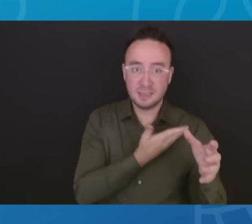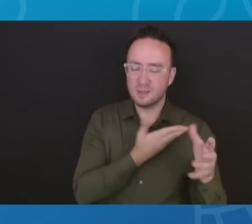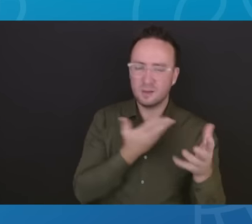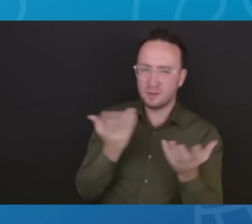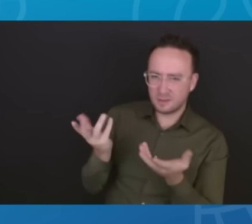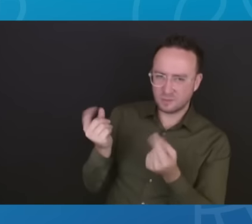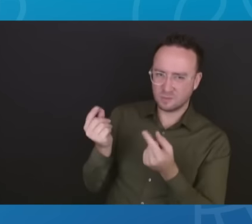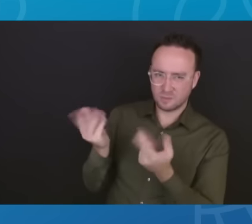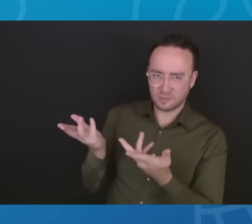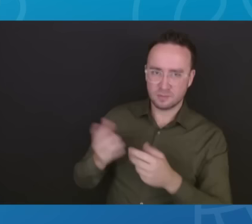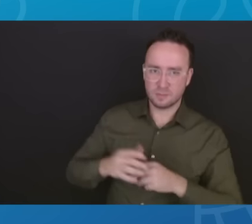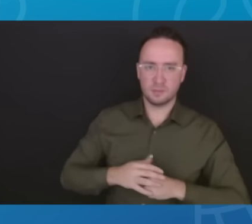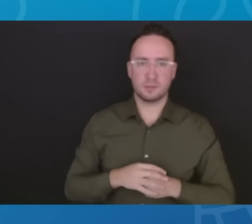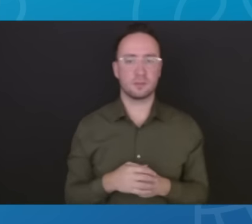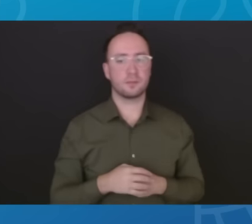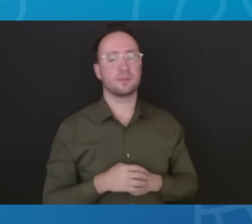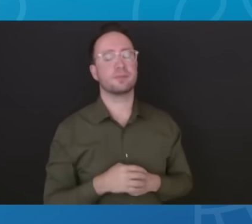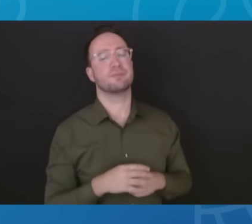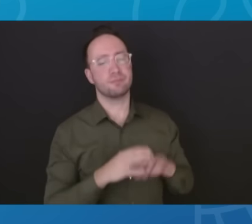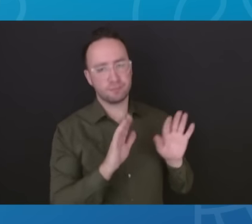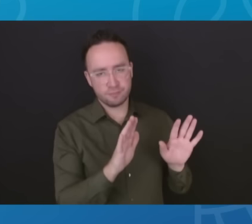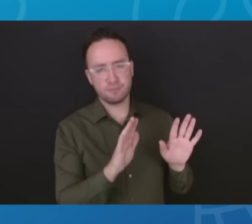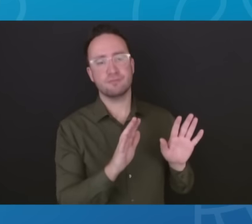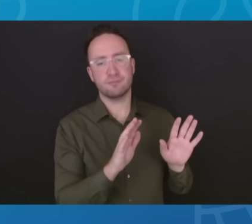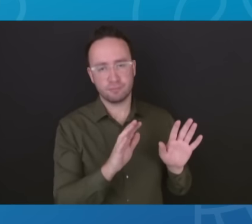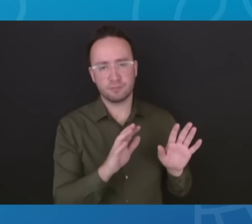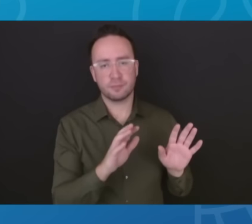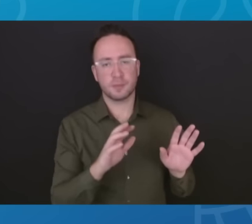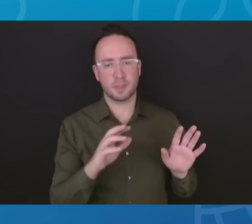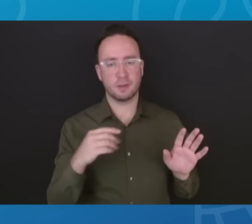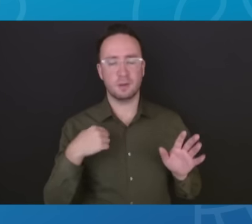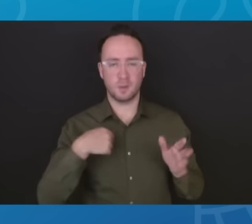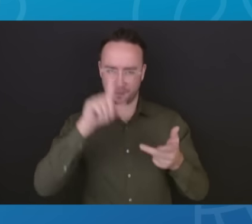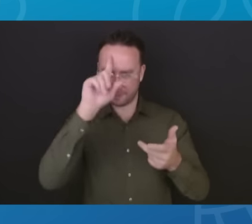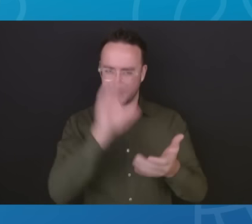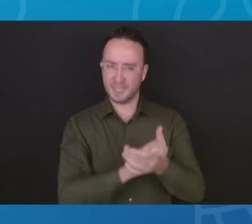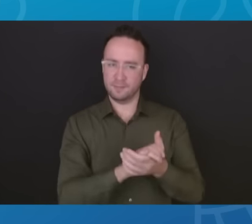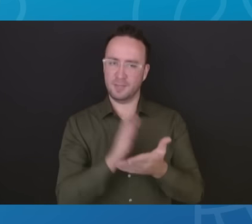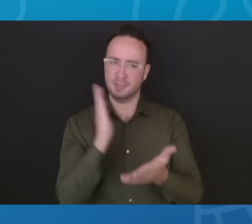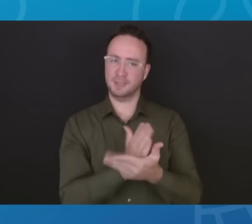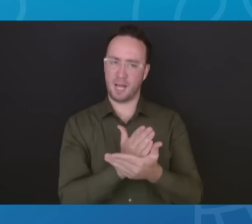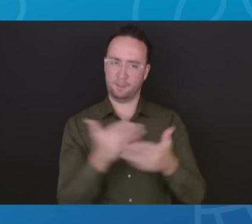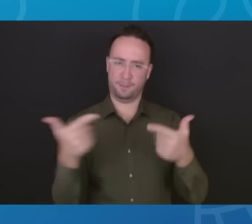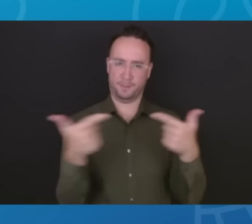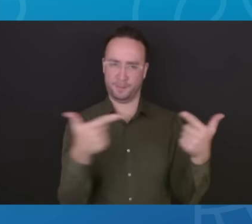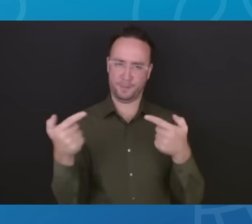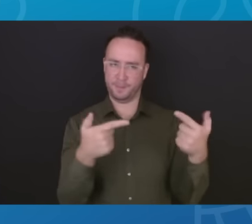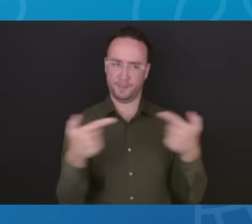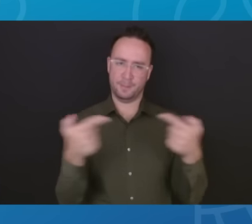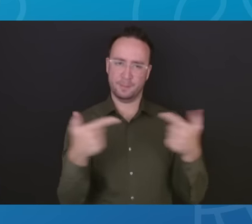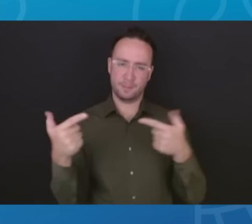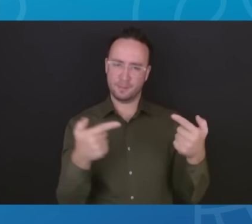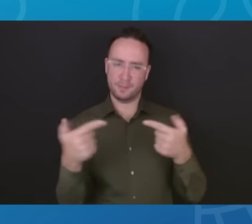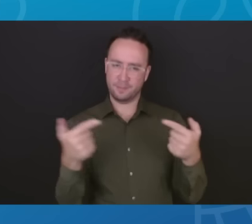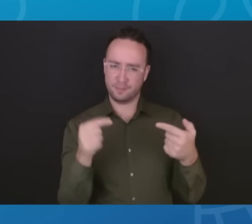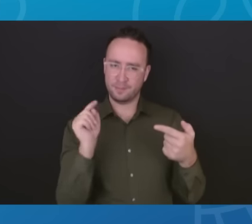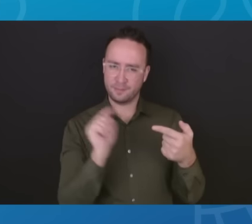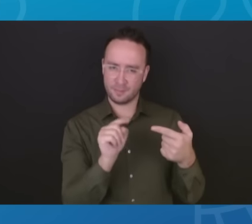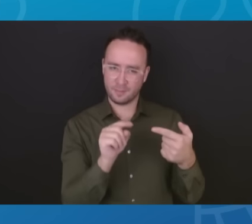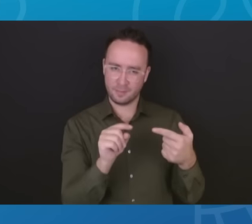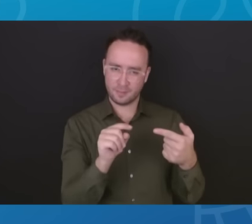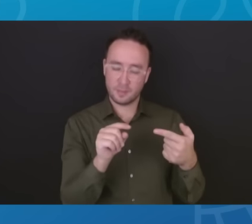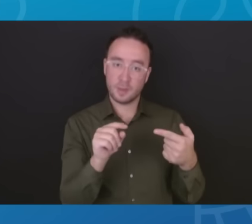We do not believe that a ceasefire where Israel unilaterally stops the war without an